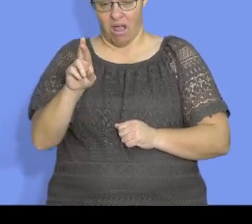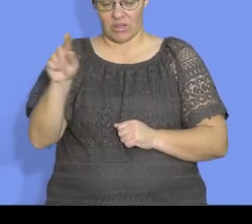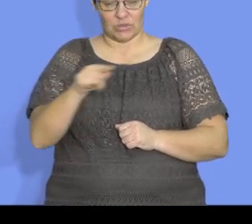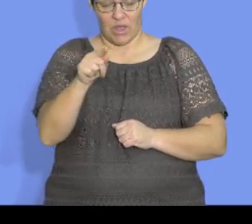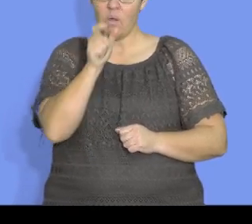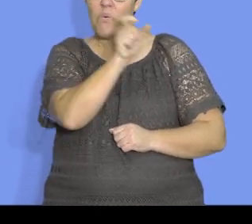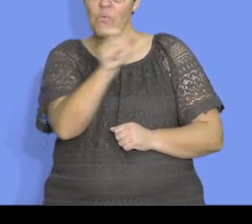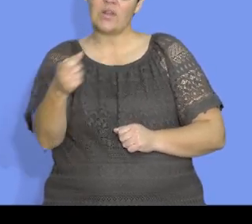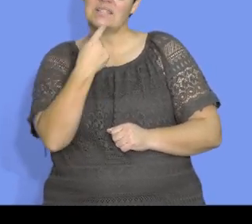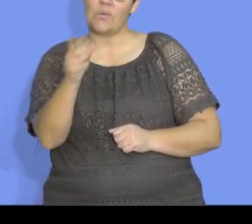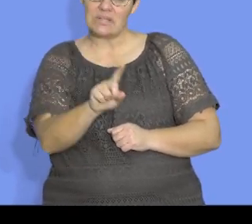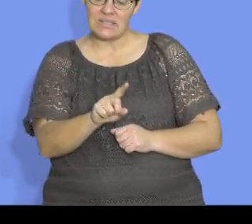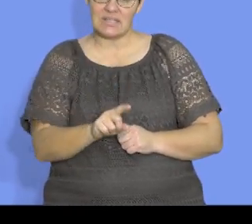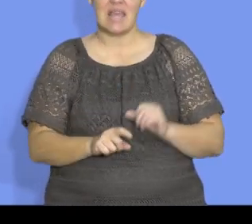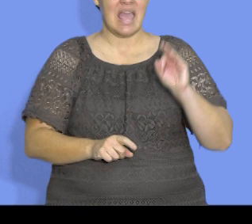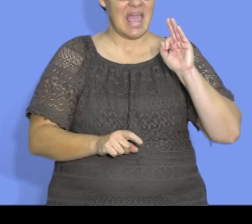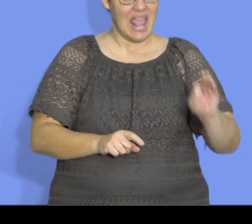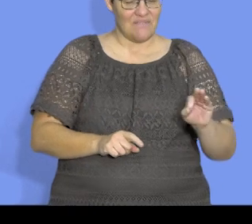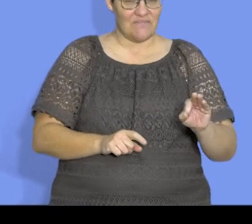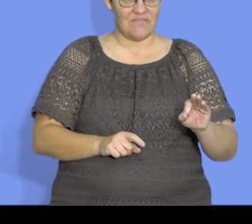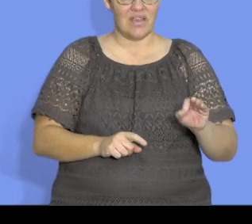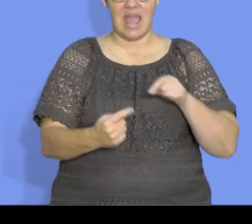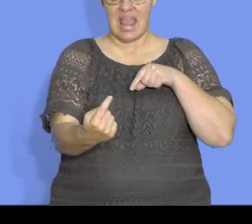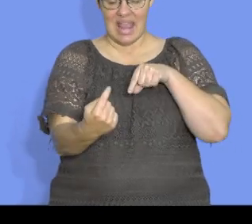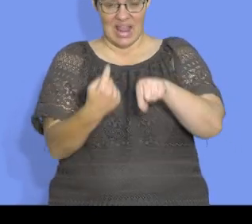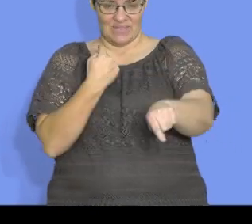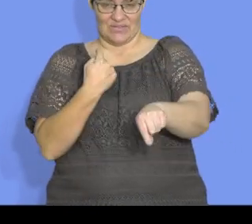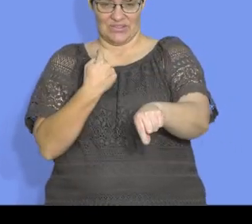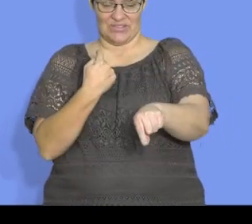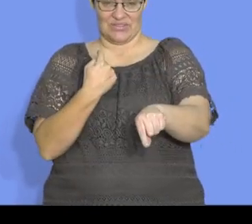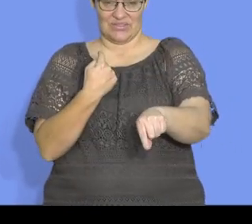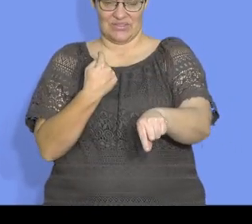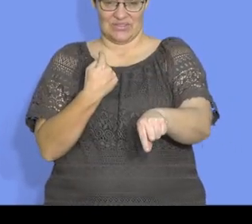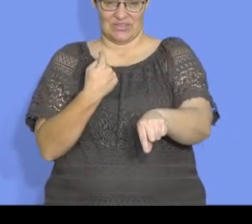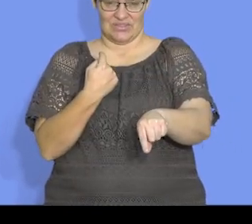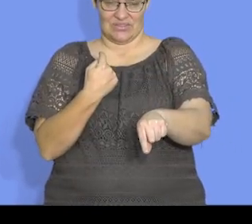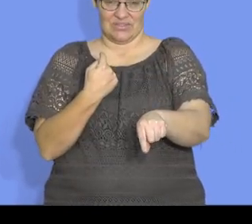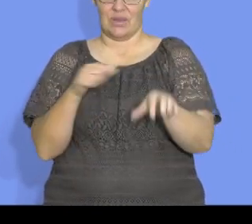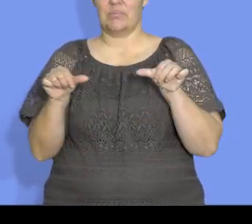in words, we can say that means that f is inversely